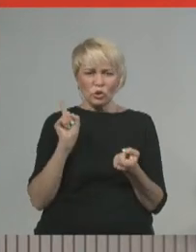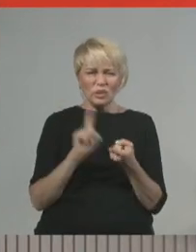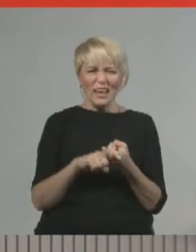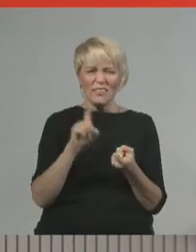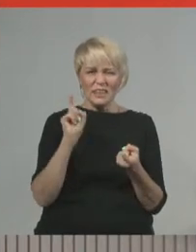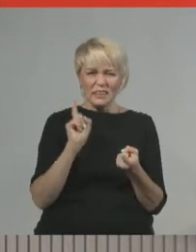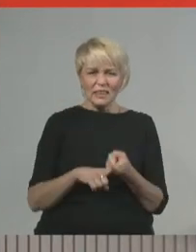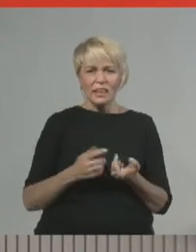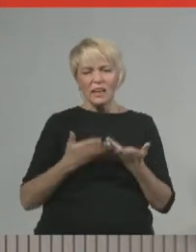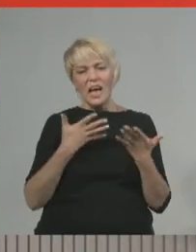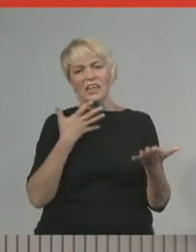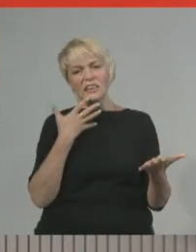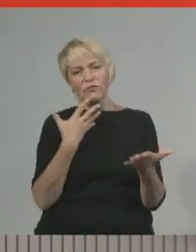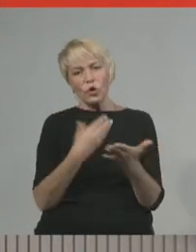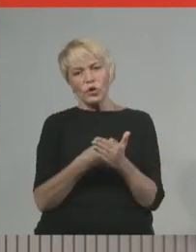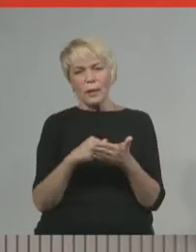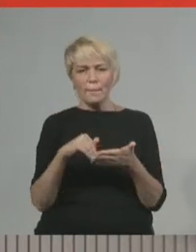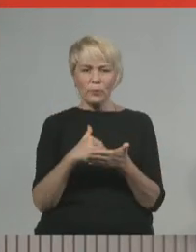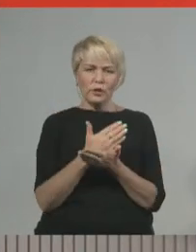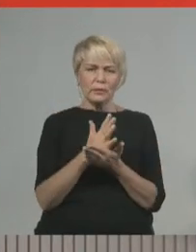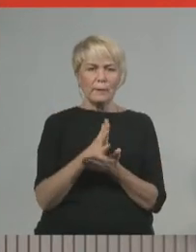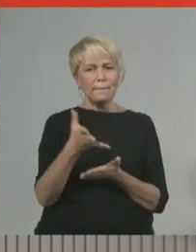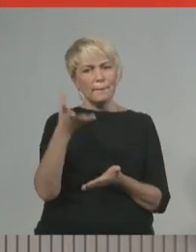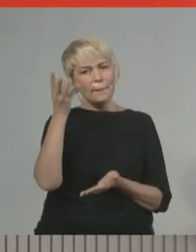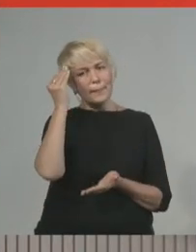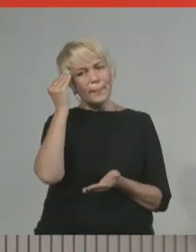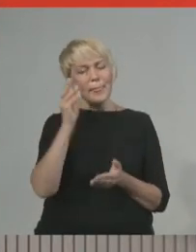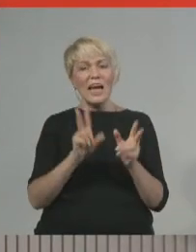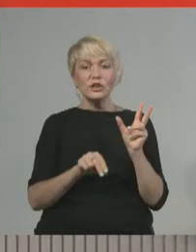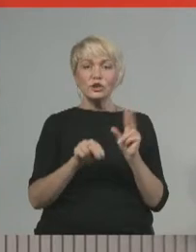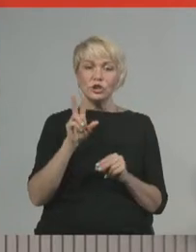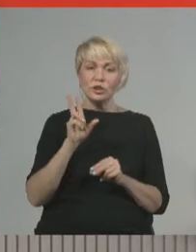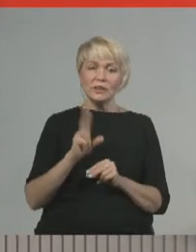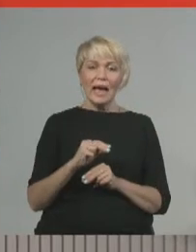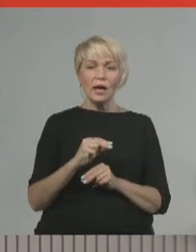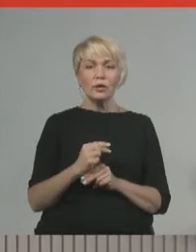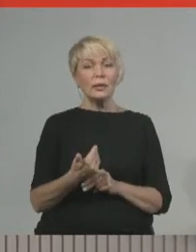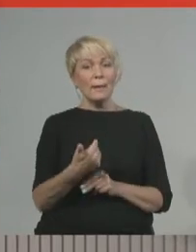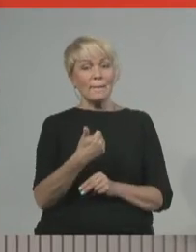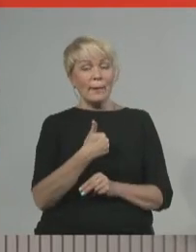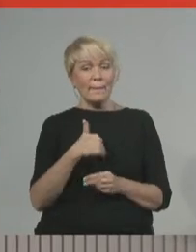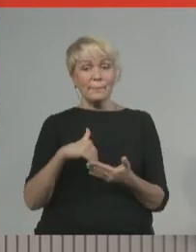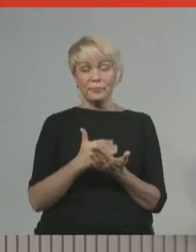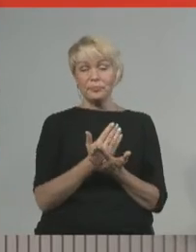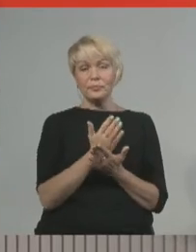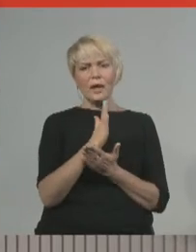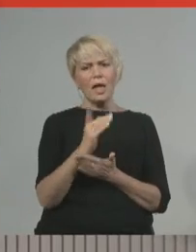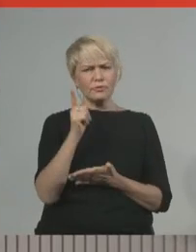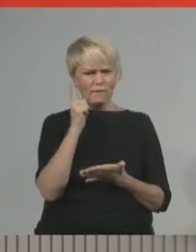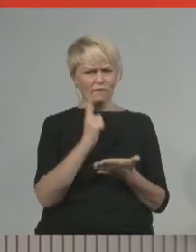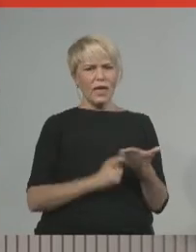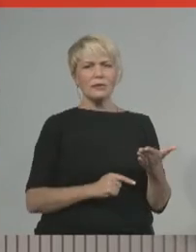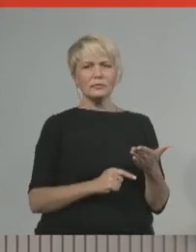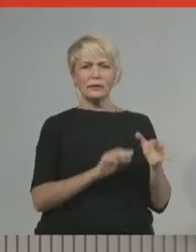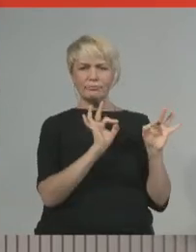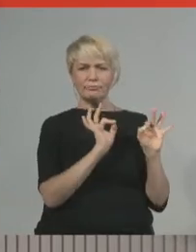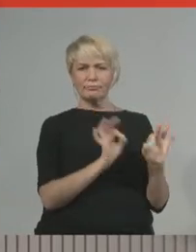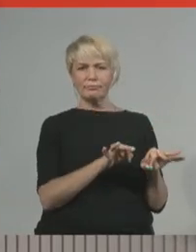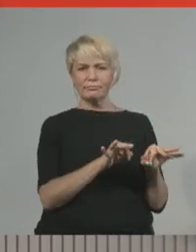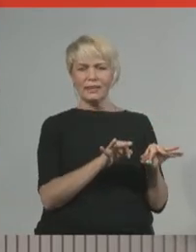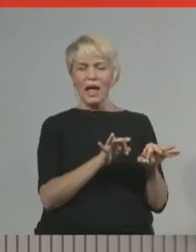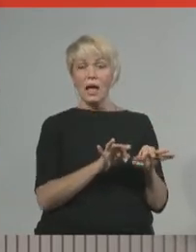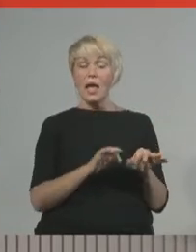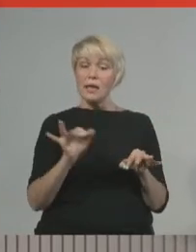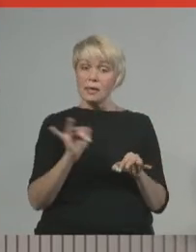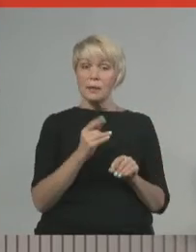impose the readers their political preferences or they think that their political preferences are the right